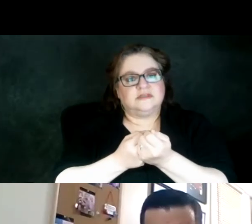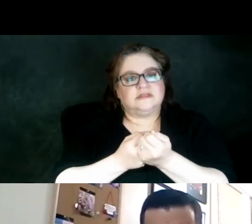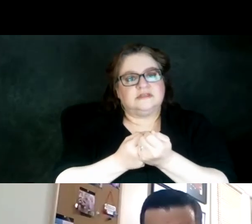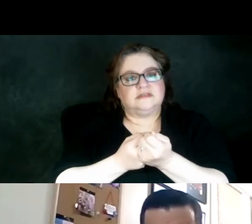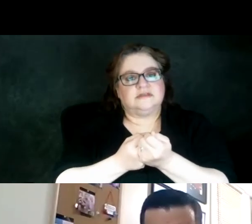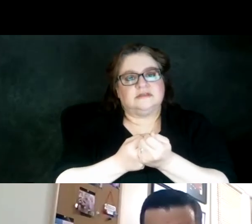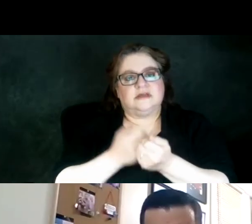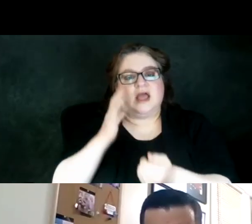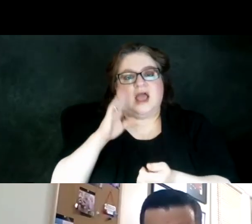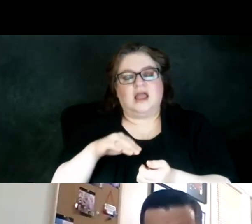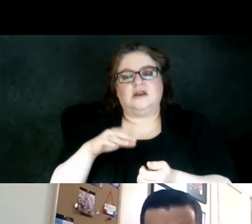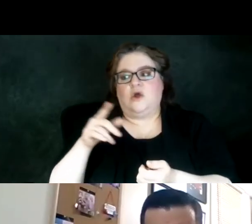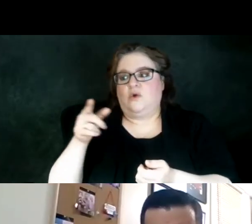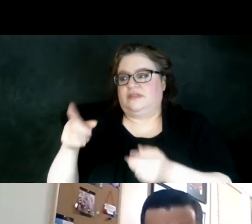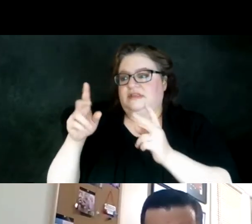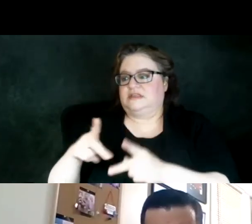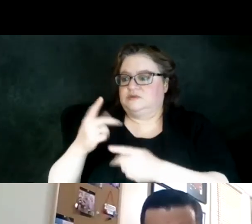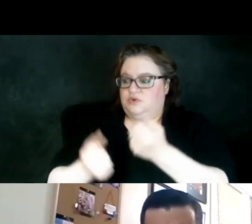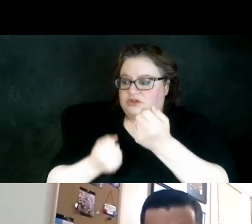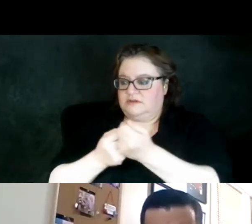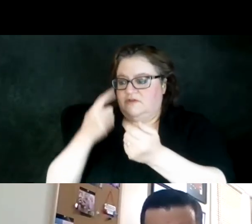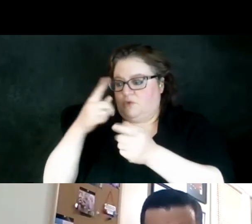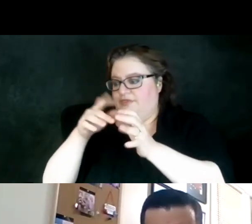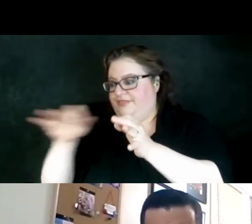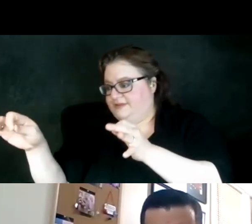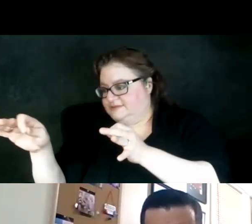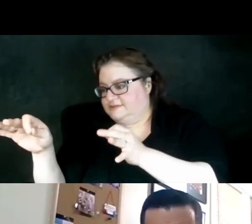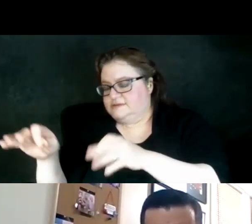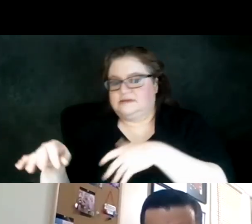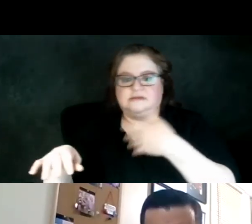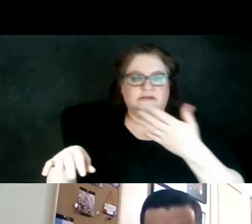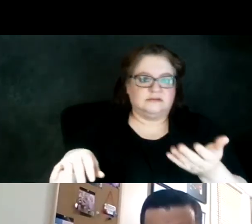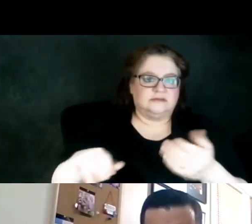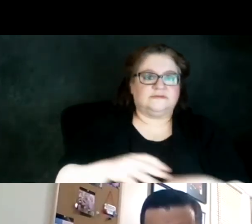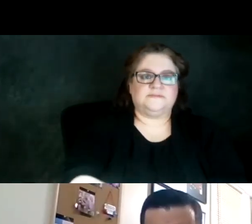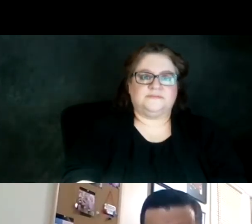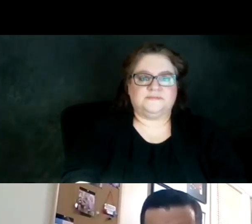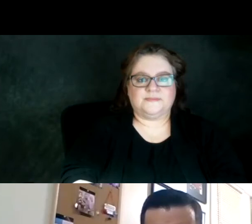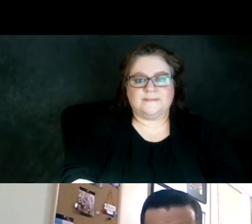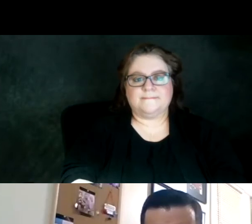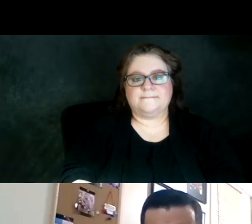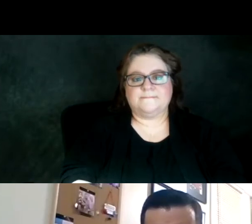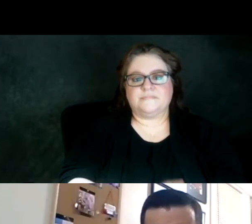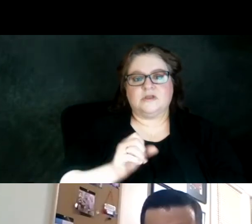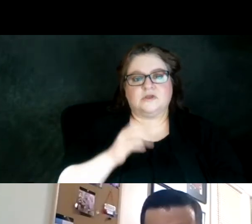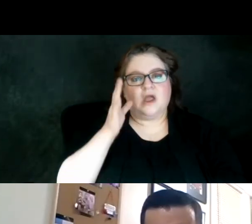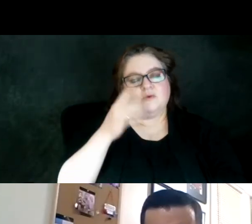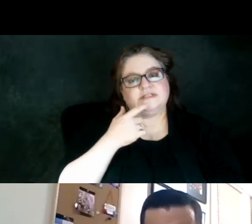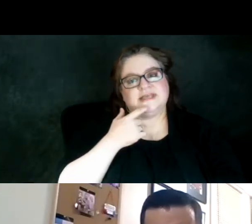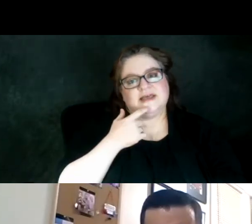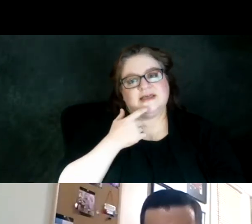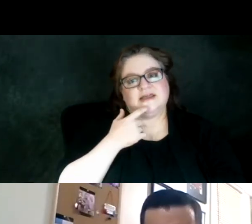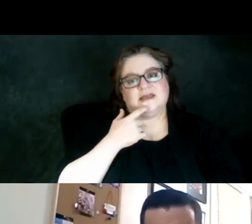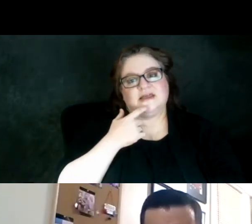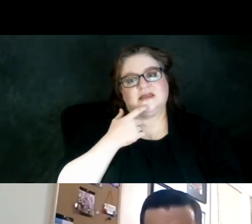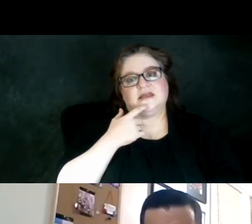I know this person stands for this. And so I would say that running